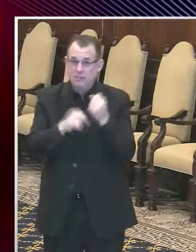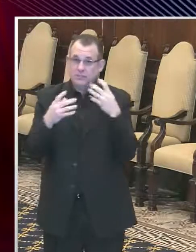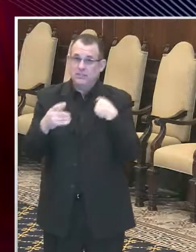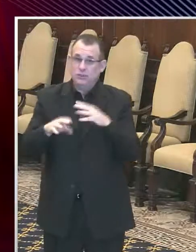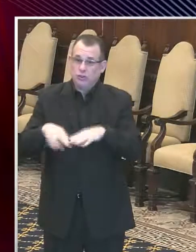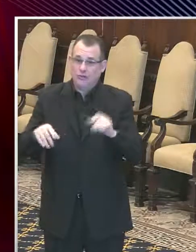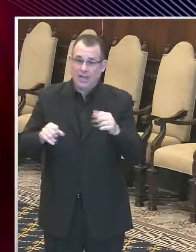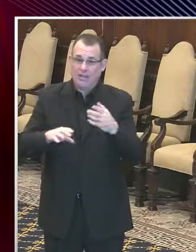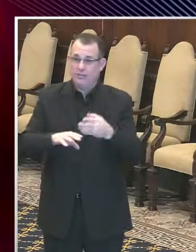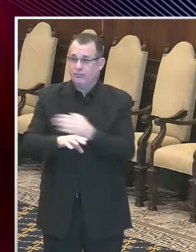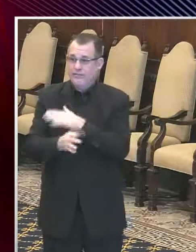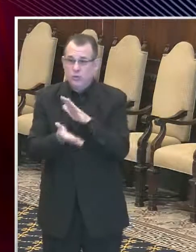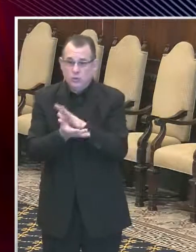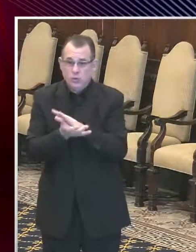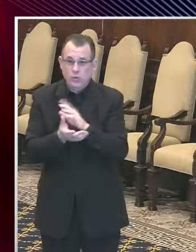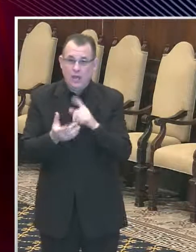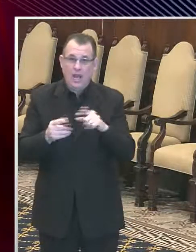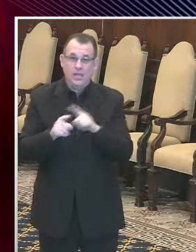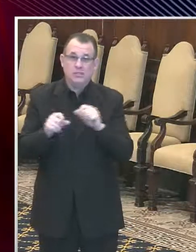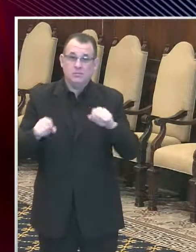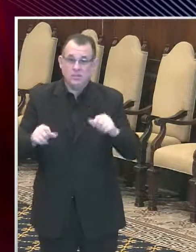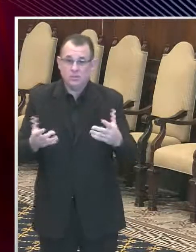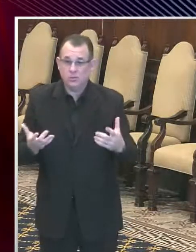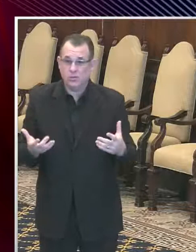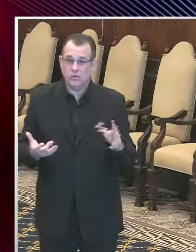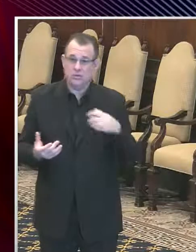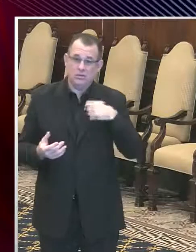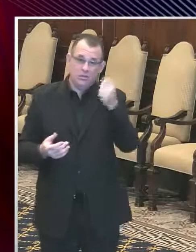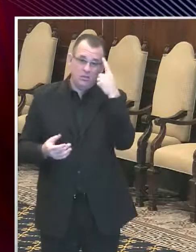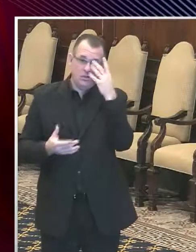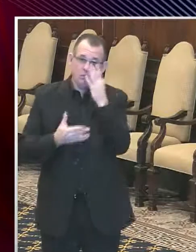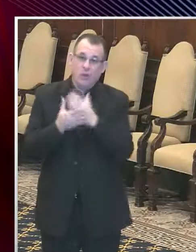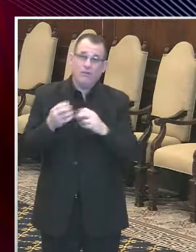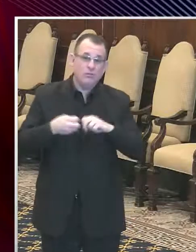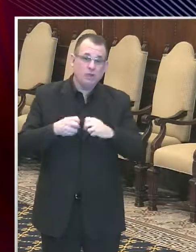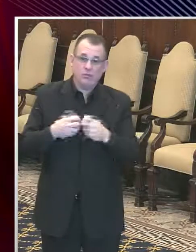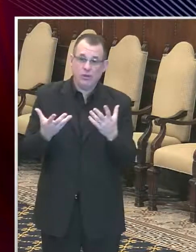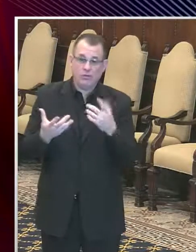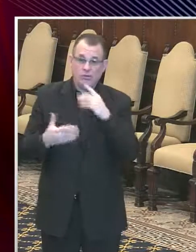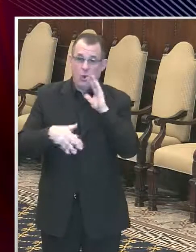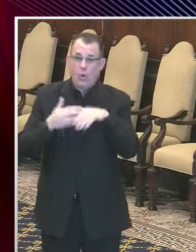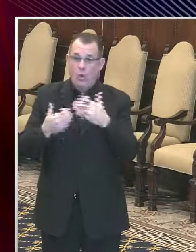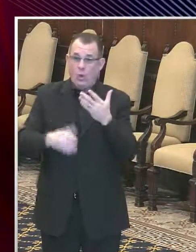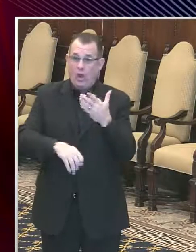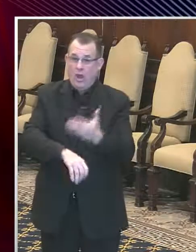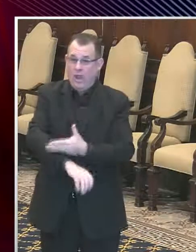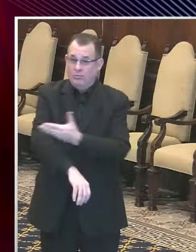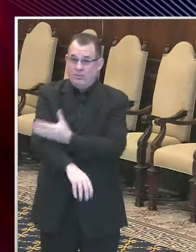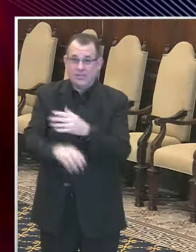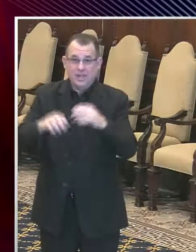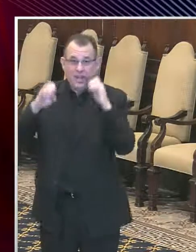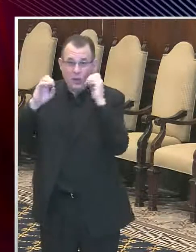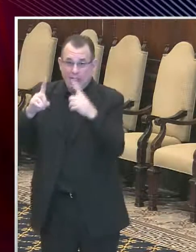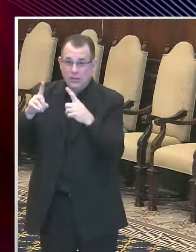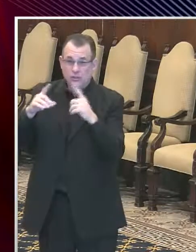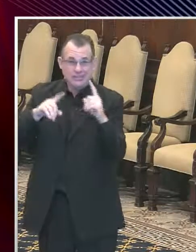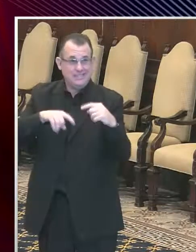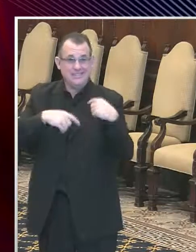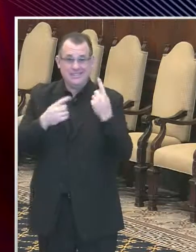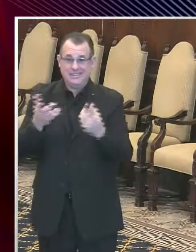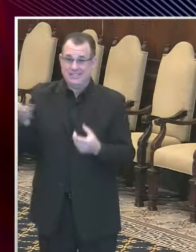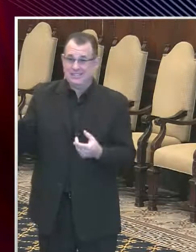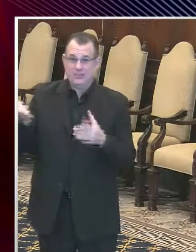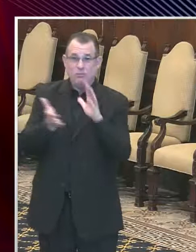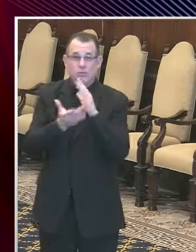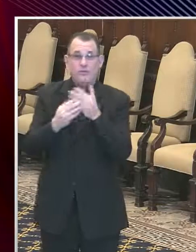pre-K as possible. I mean, part of the problem is that for all the advances we've made in education and preschool